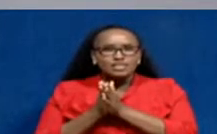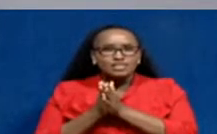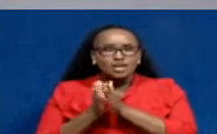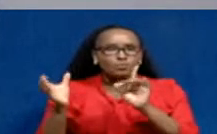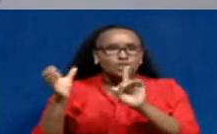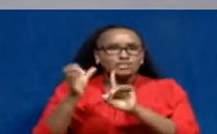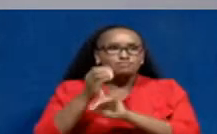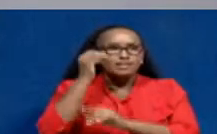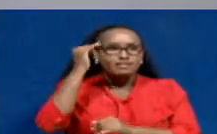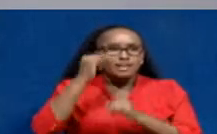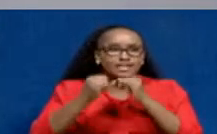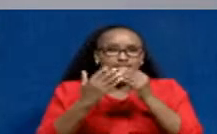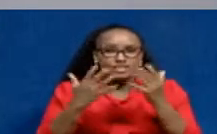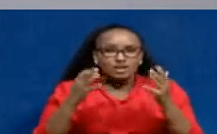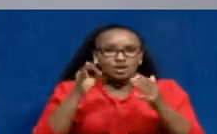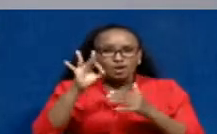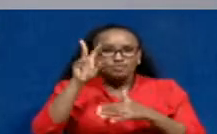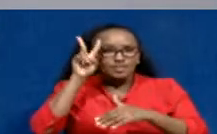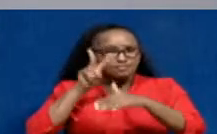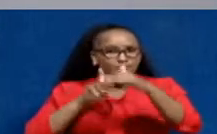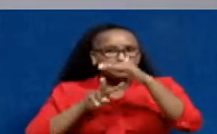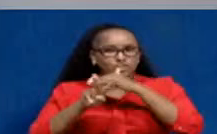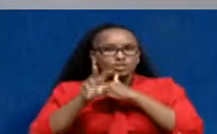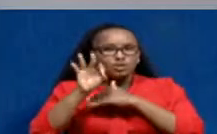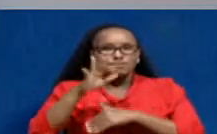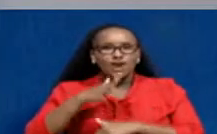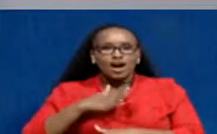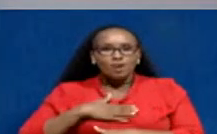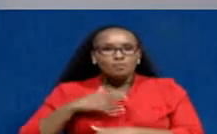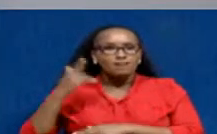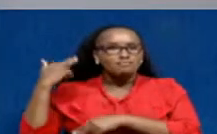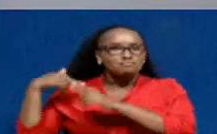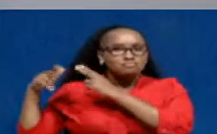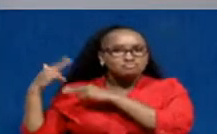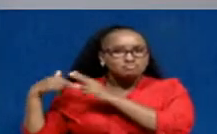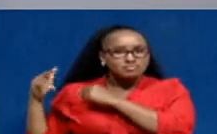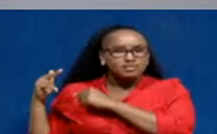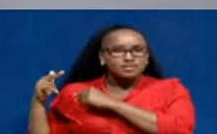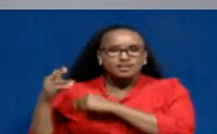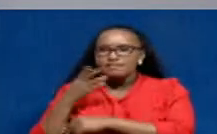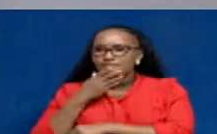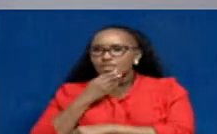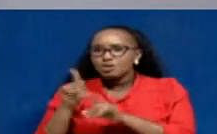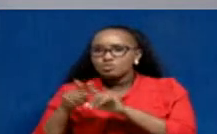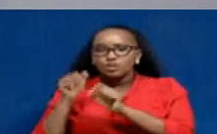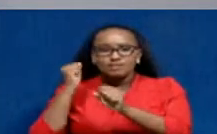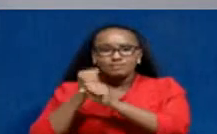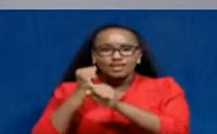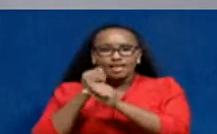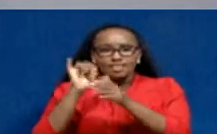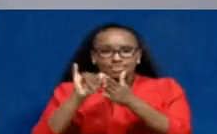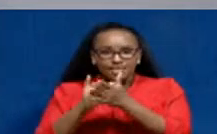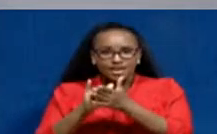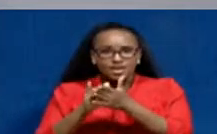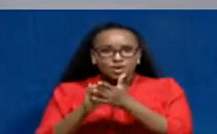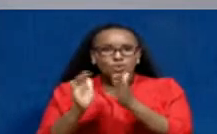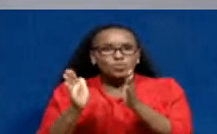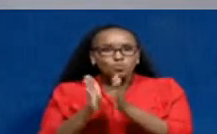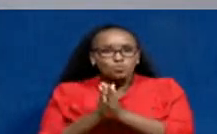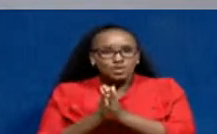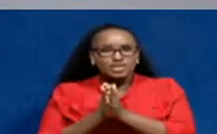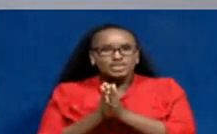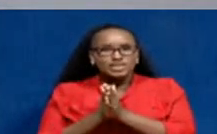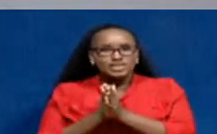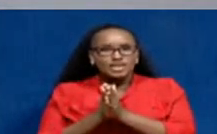chapters of the vision of our founding fathers, and he did this with